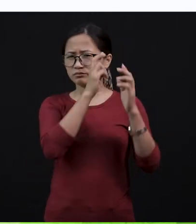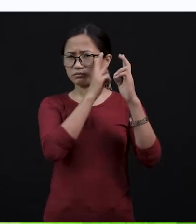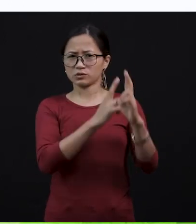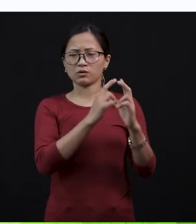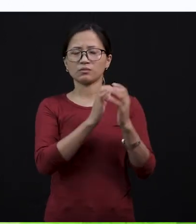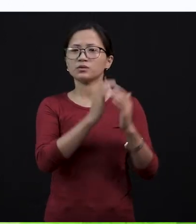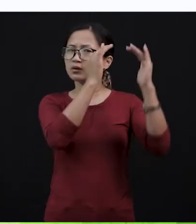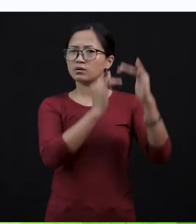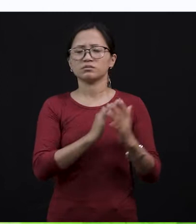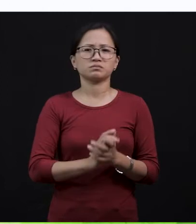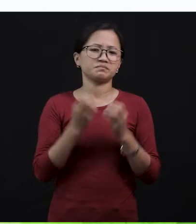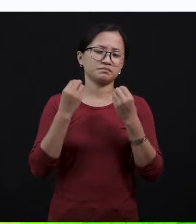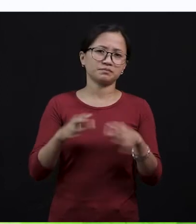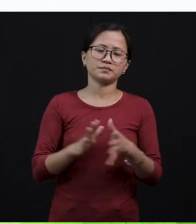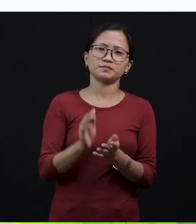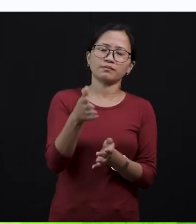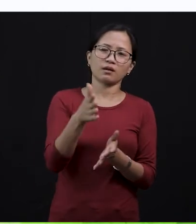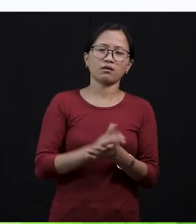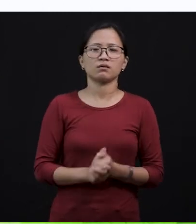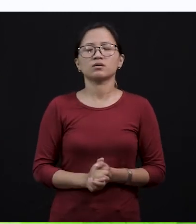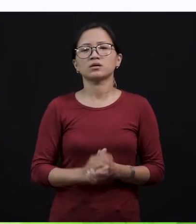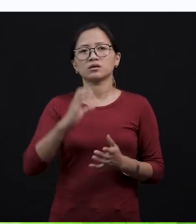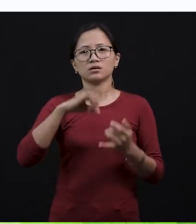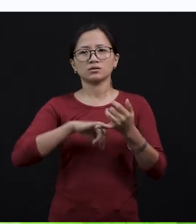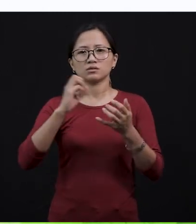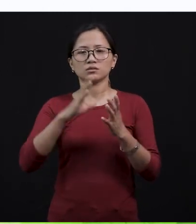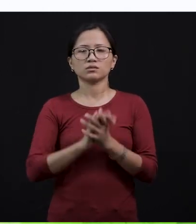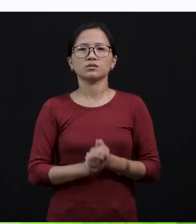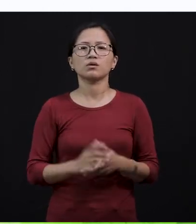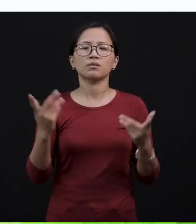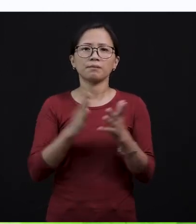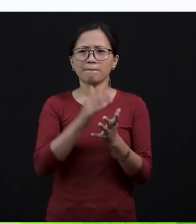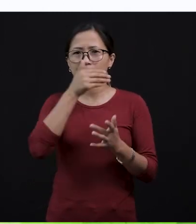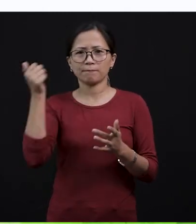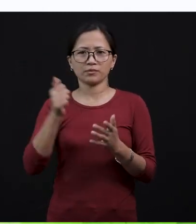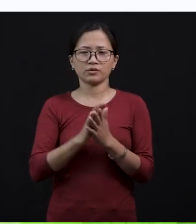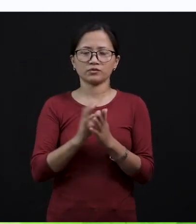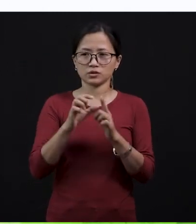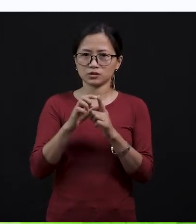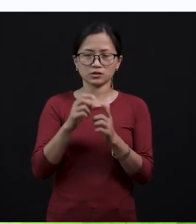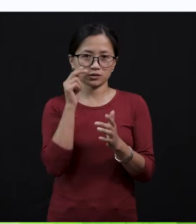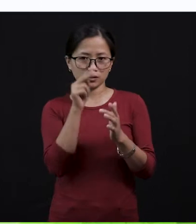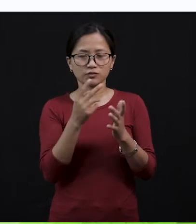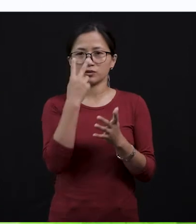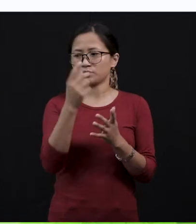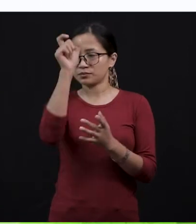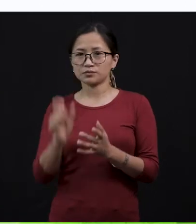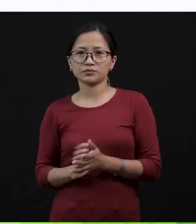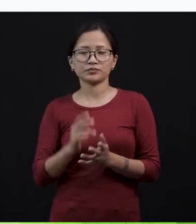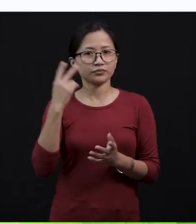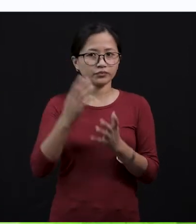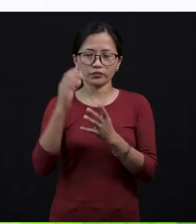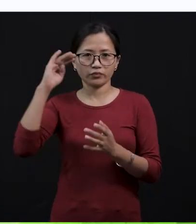Now, what is this Scotland Yard? Scotland Yard is known to be the best detective or investigating